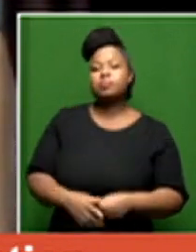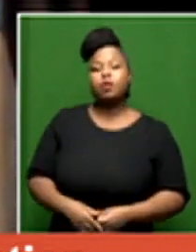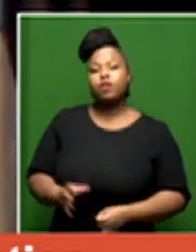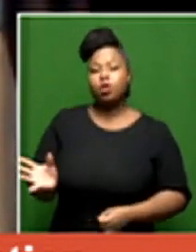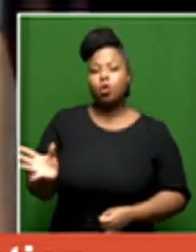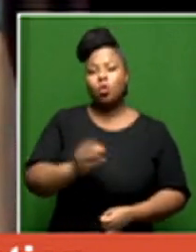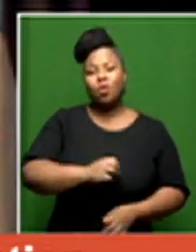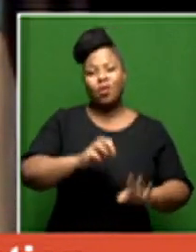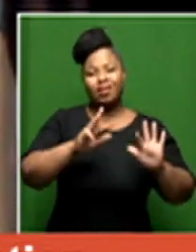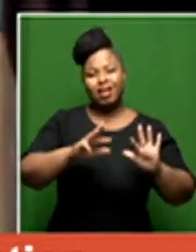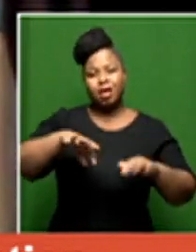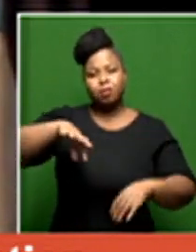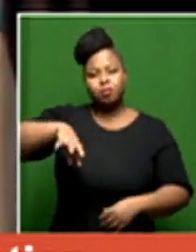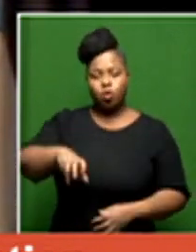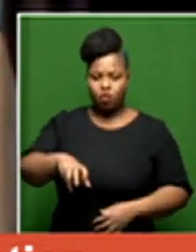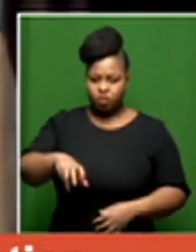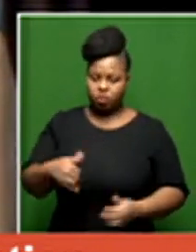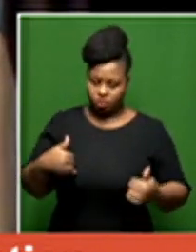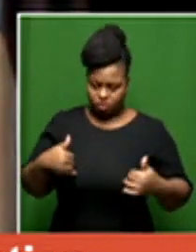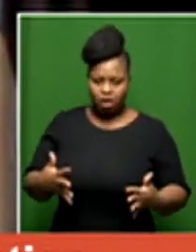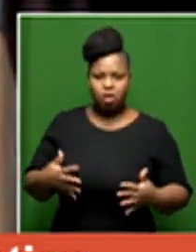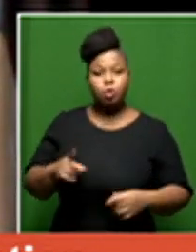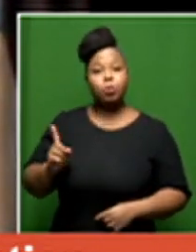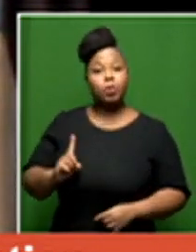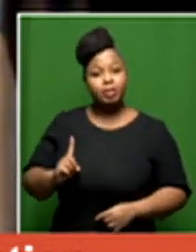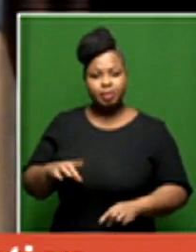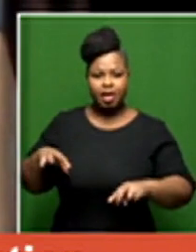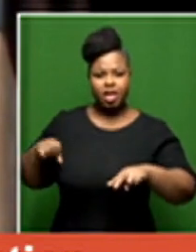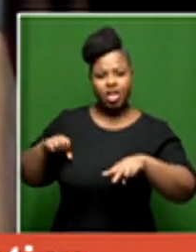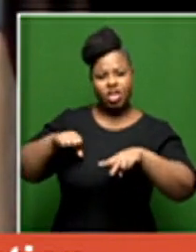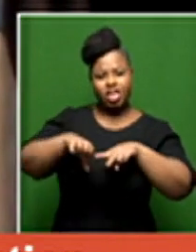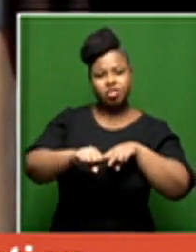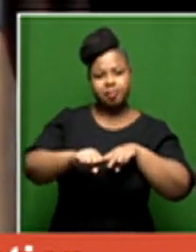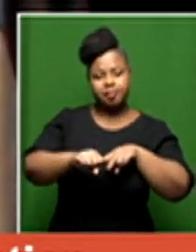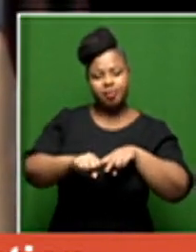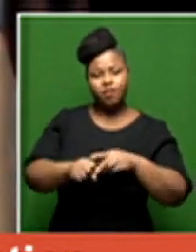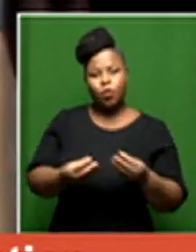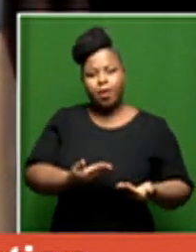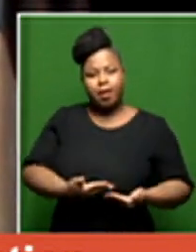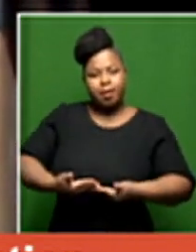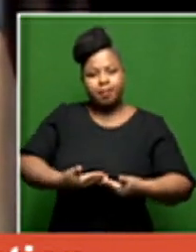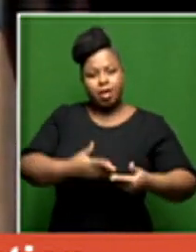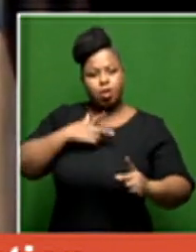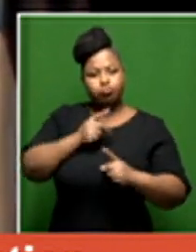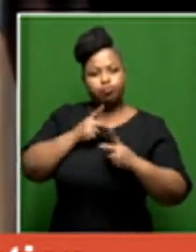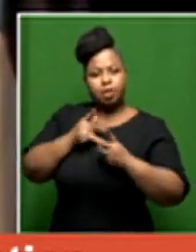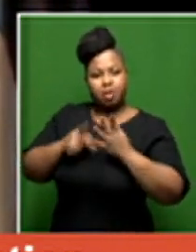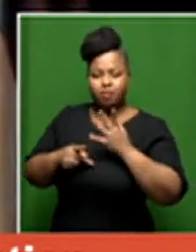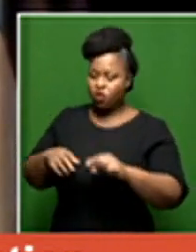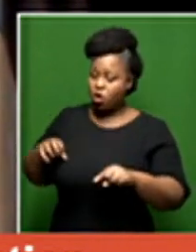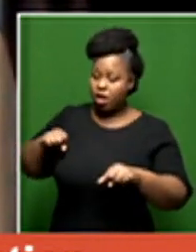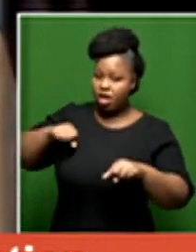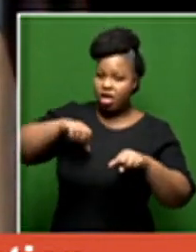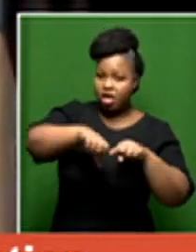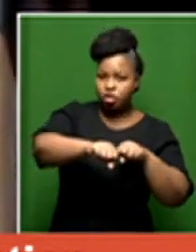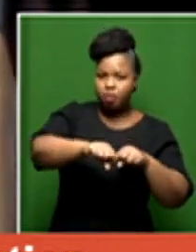all provinces were embarked on the catch-up drive. The intensification of catch-up